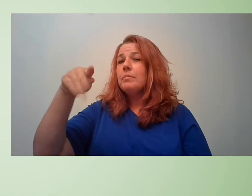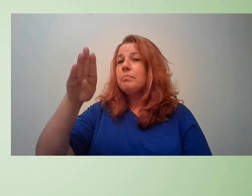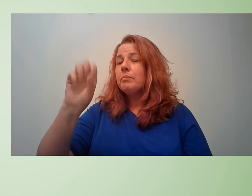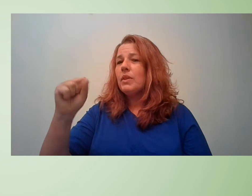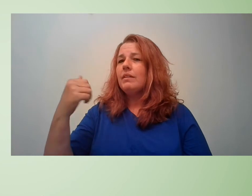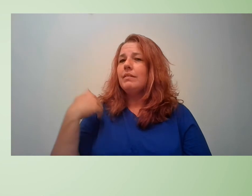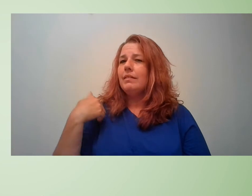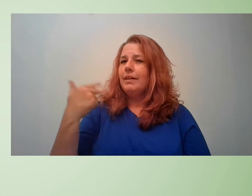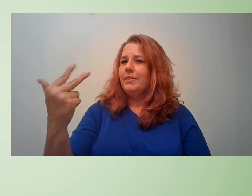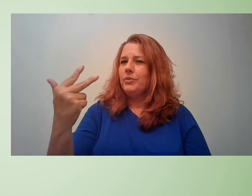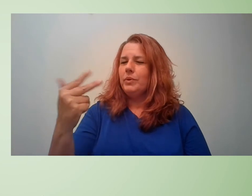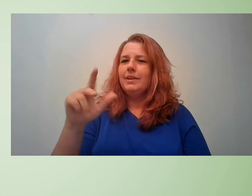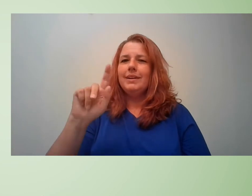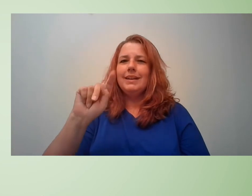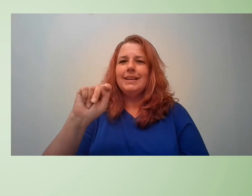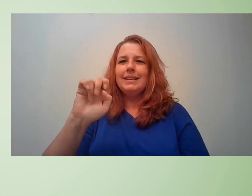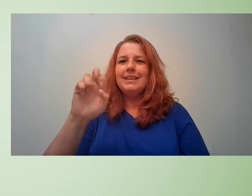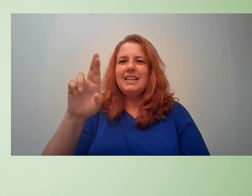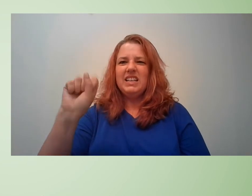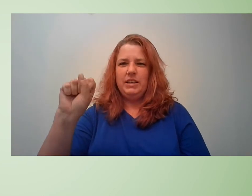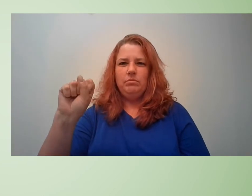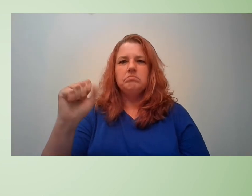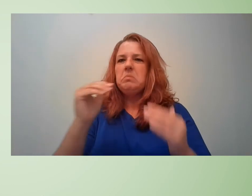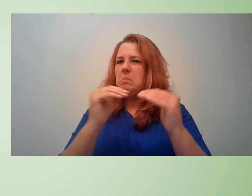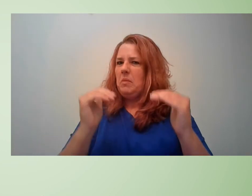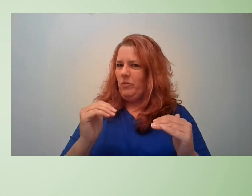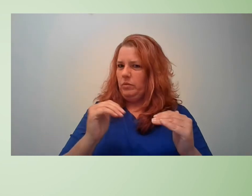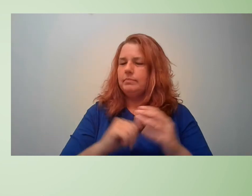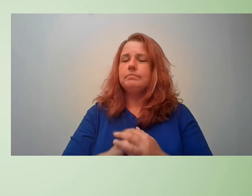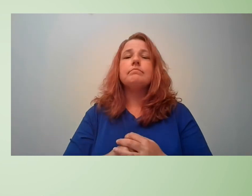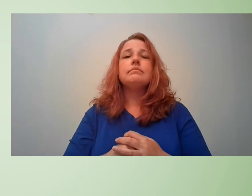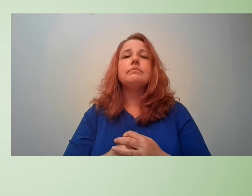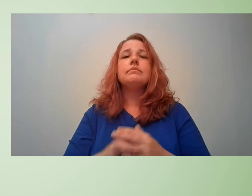your friends, but chatting in the cafeteria is fine.